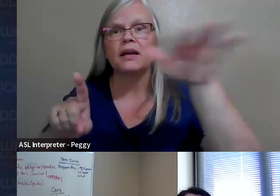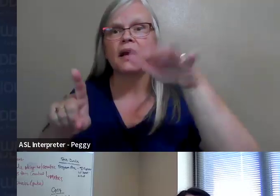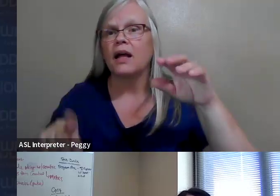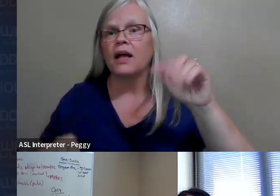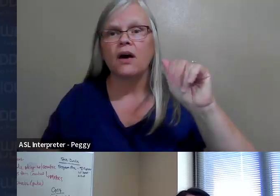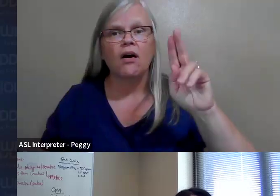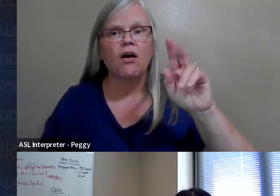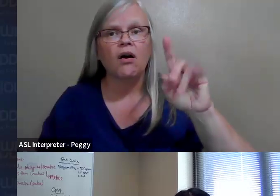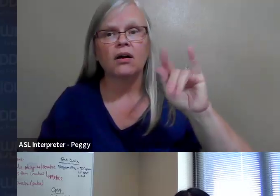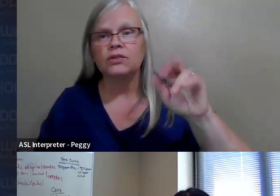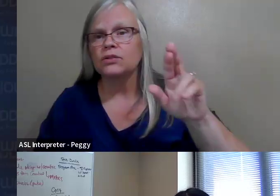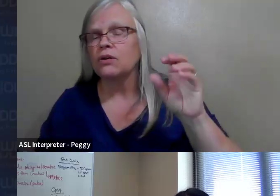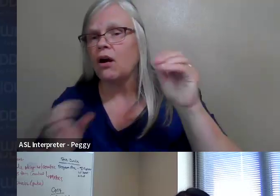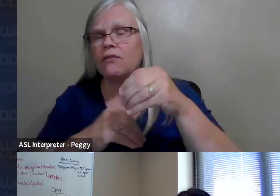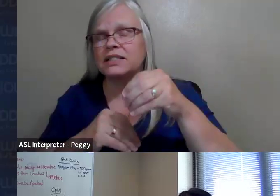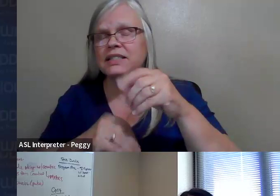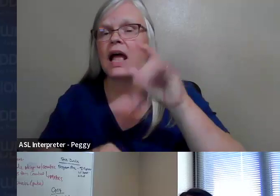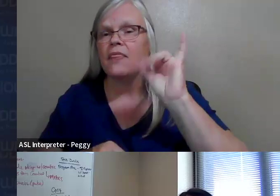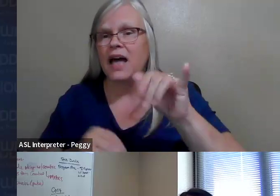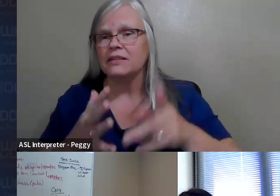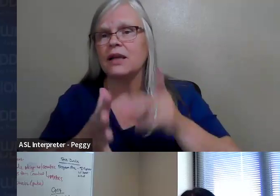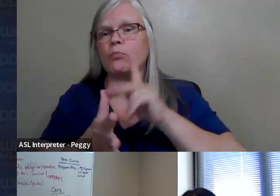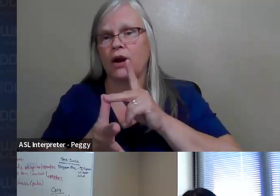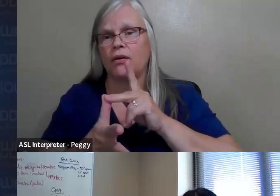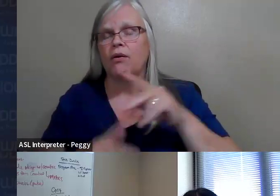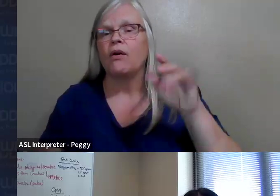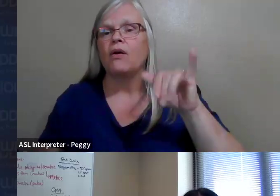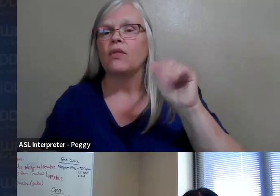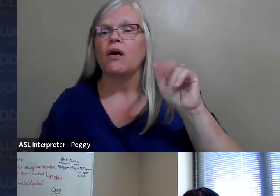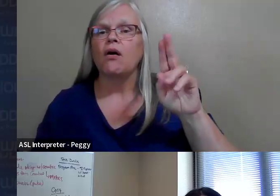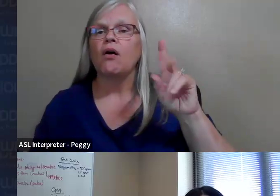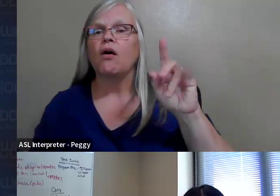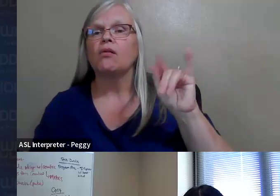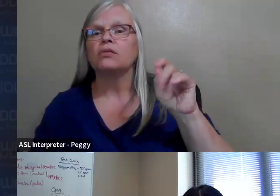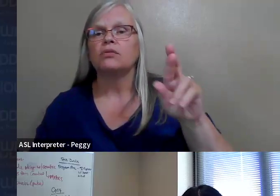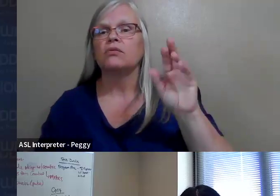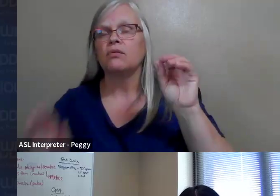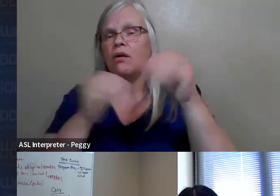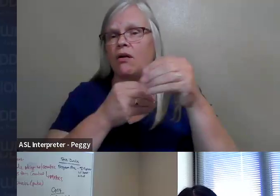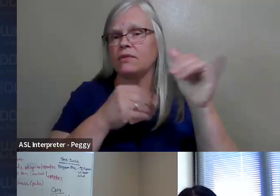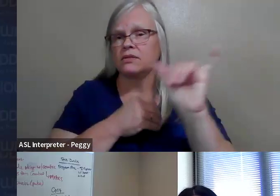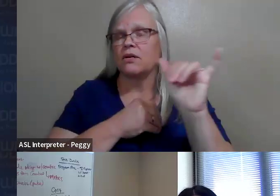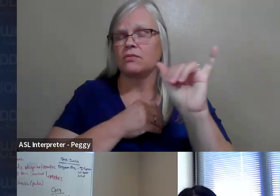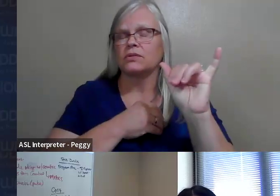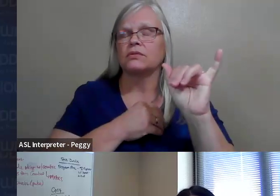office. It's a priority. The auditor's offices also,